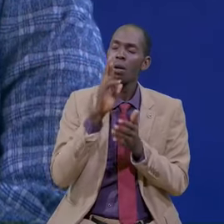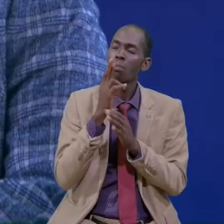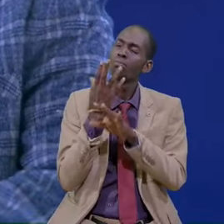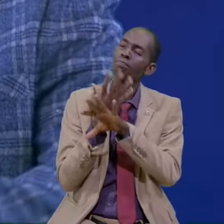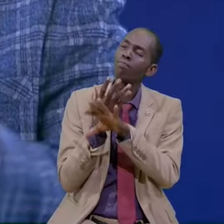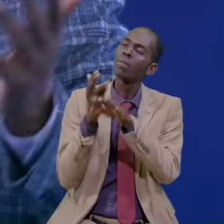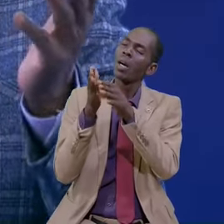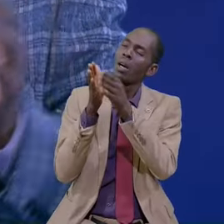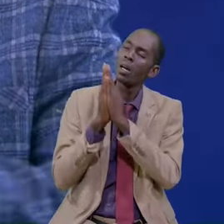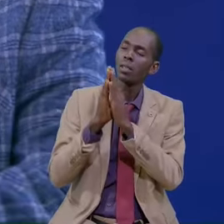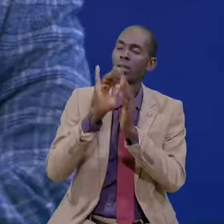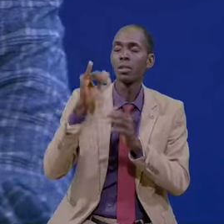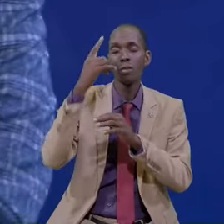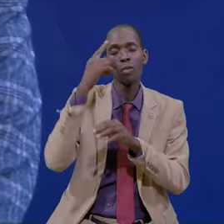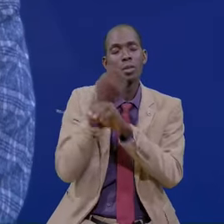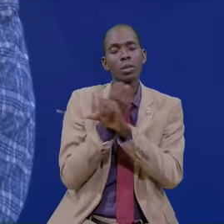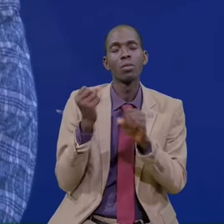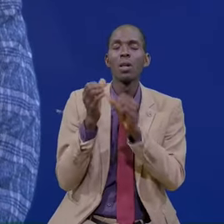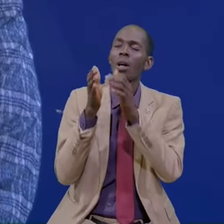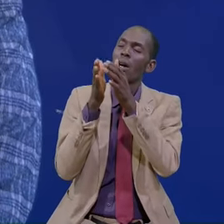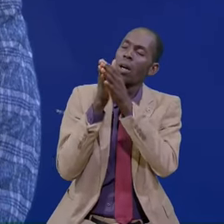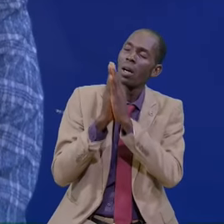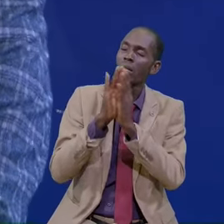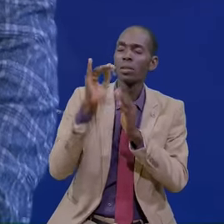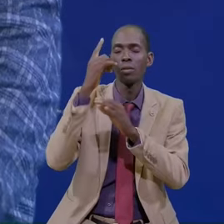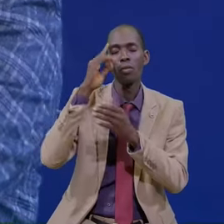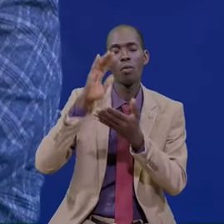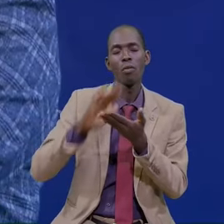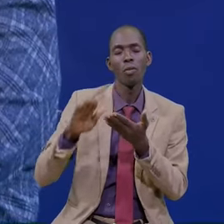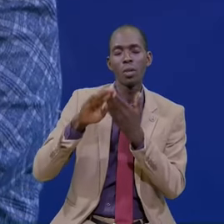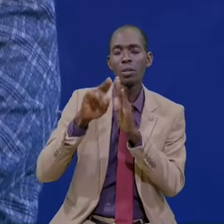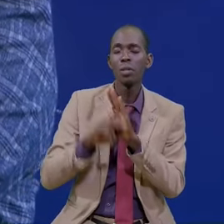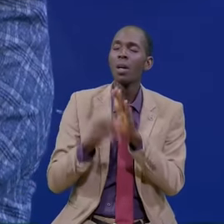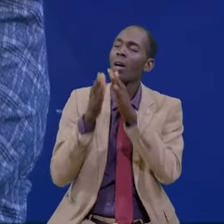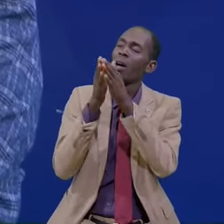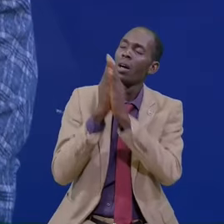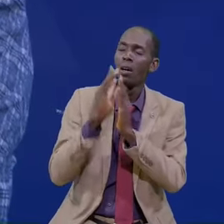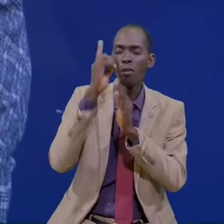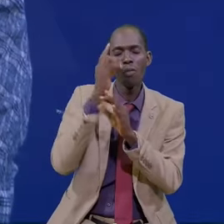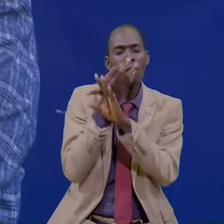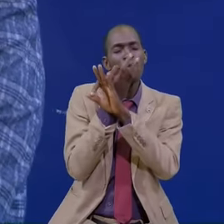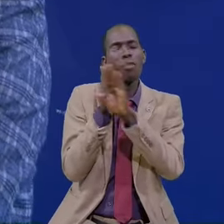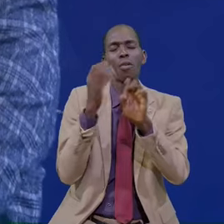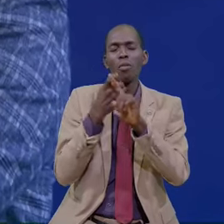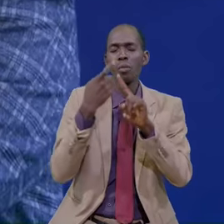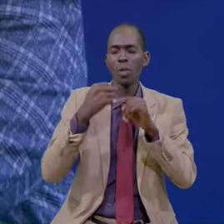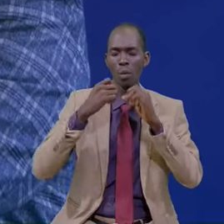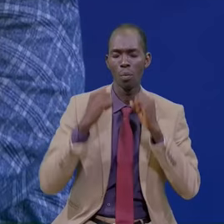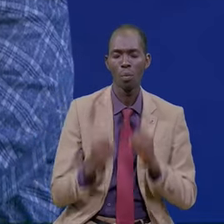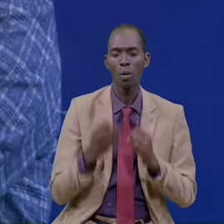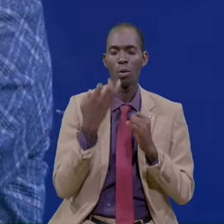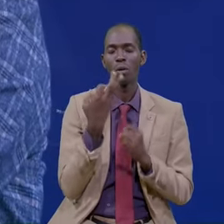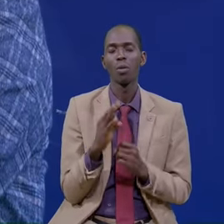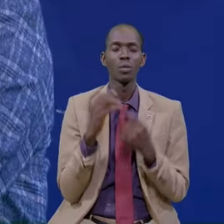salvation asking for forgiveness asking for freedom from the power of